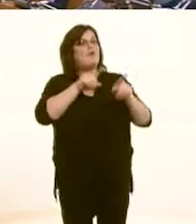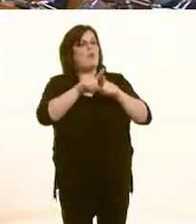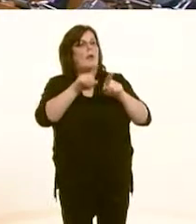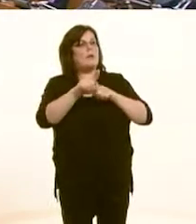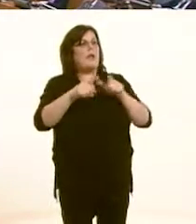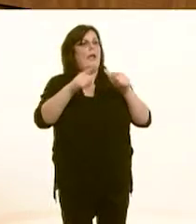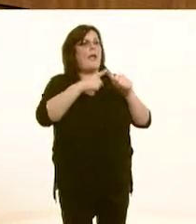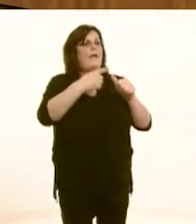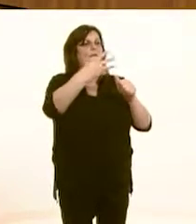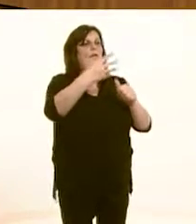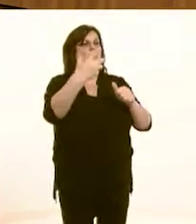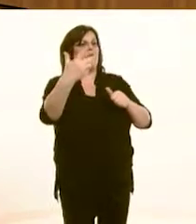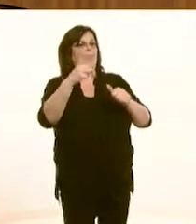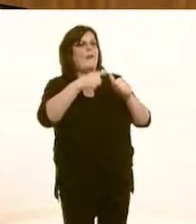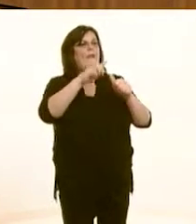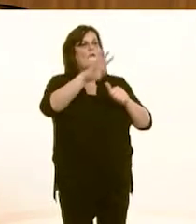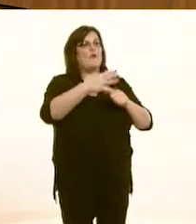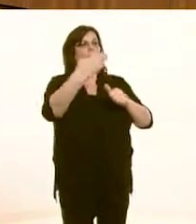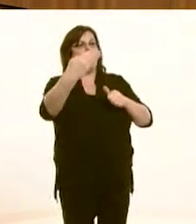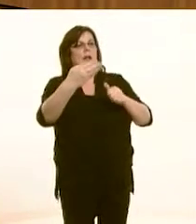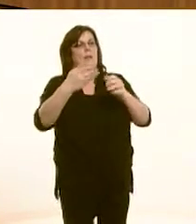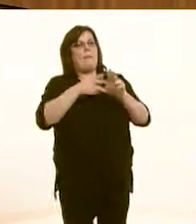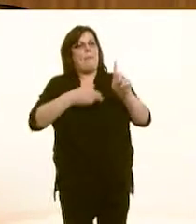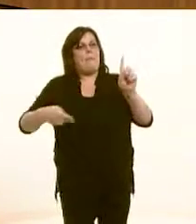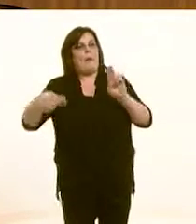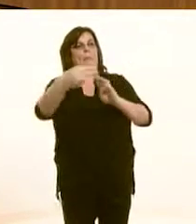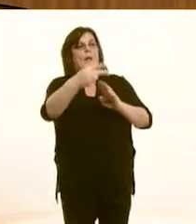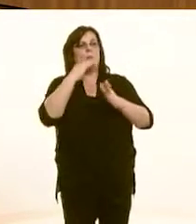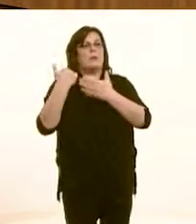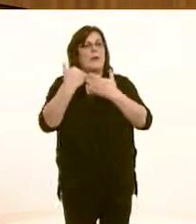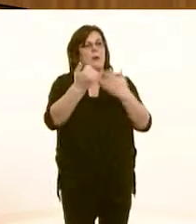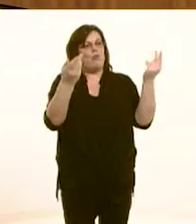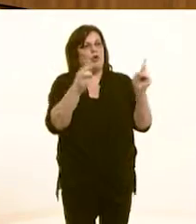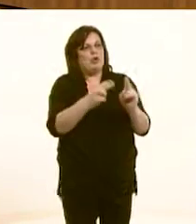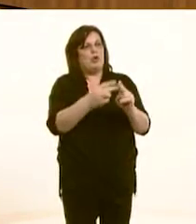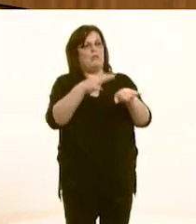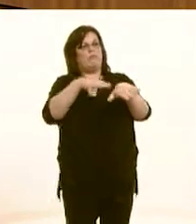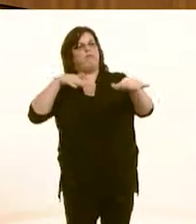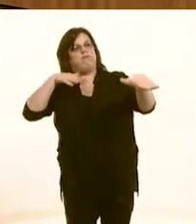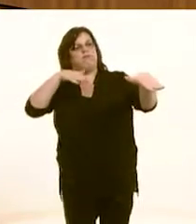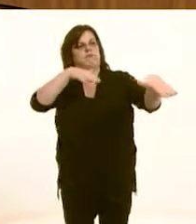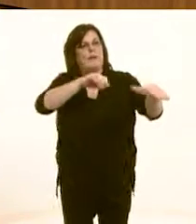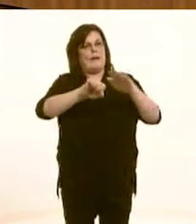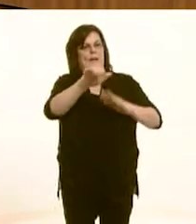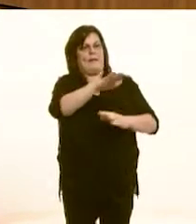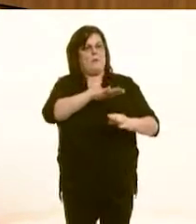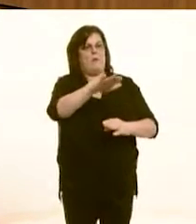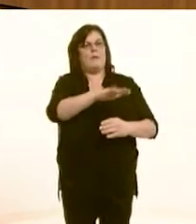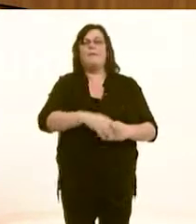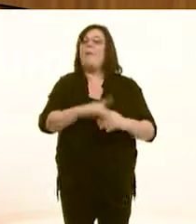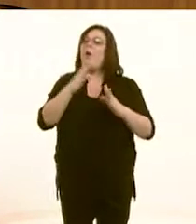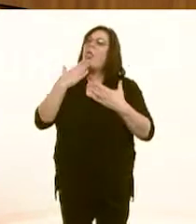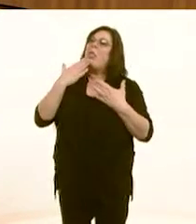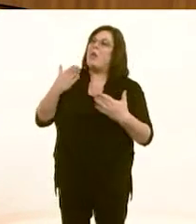A483 and A489 Newtown bypass will help immensely to alleviate traffic issues in the members' constituency. Thank you, First Minister. I do